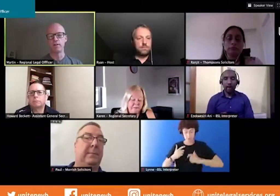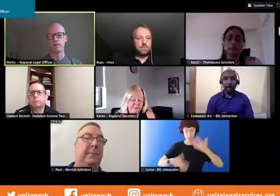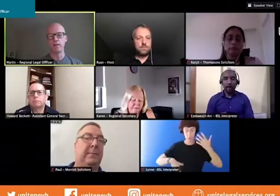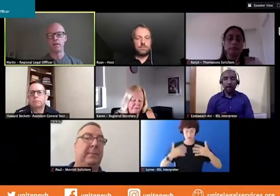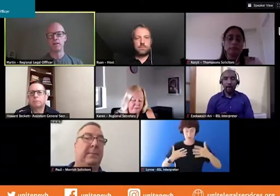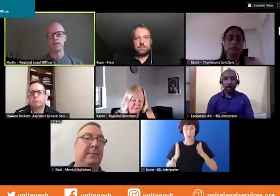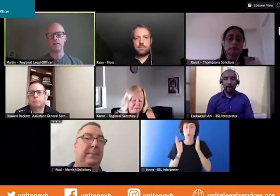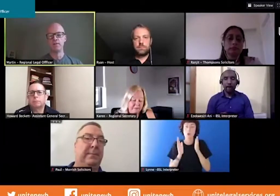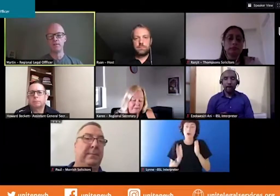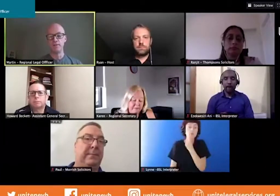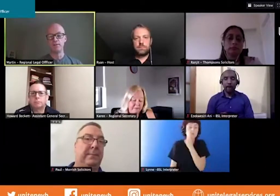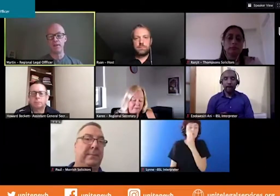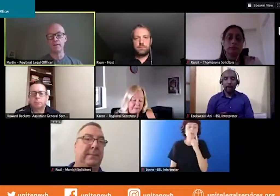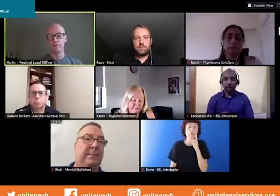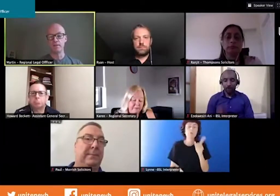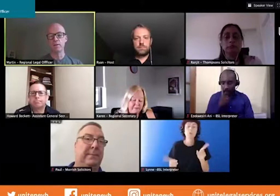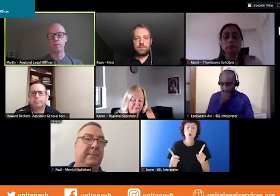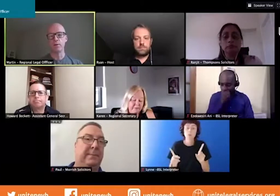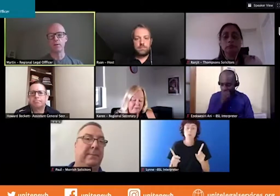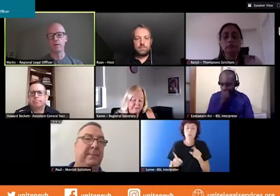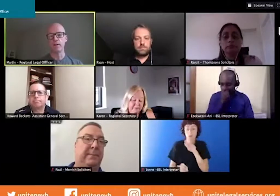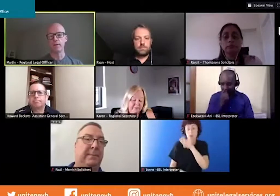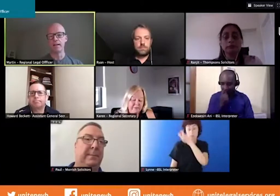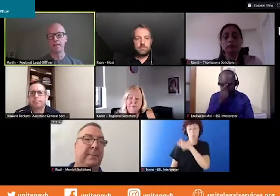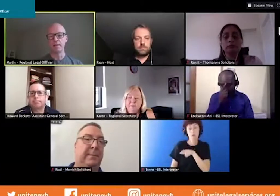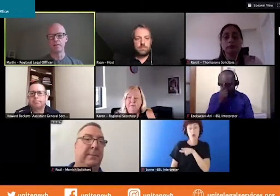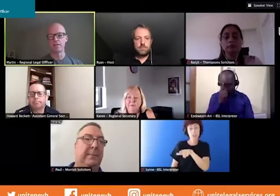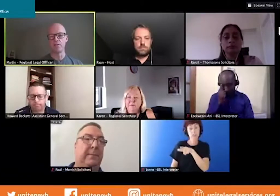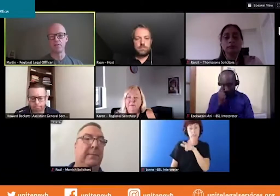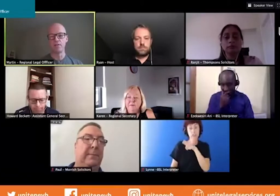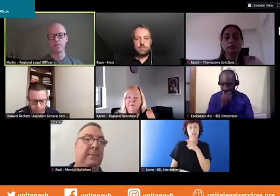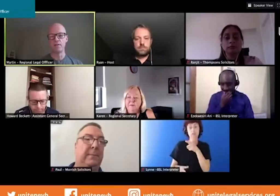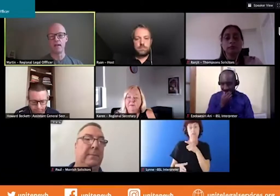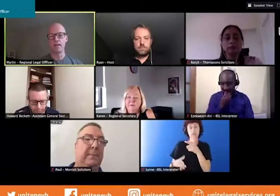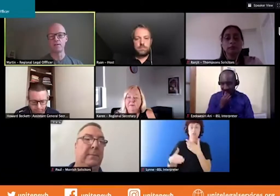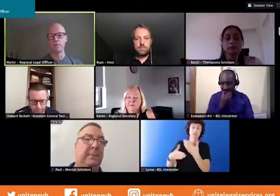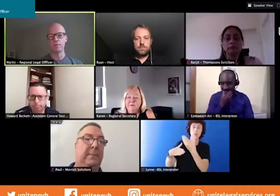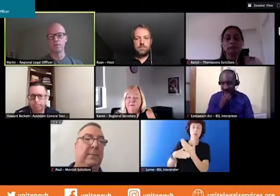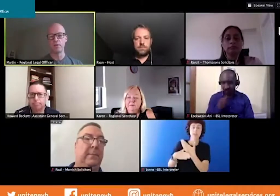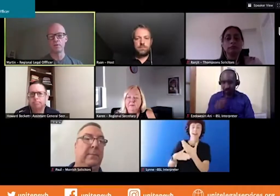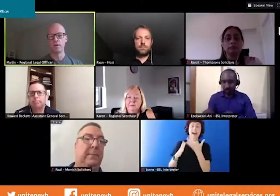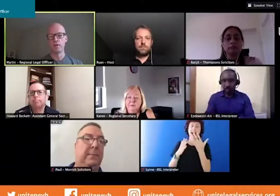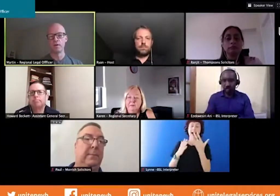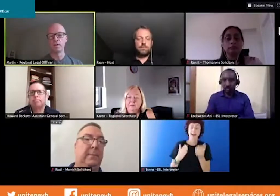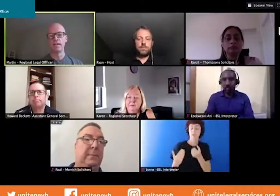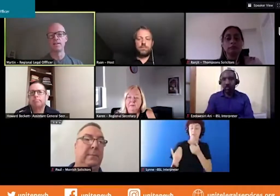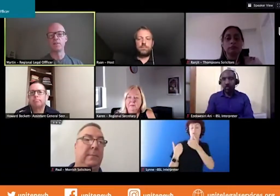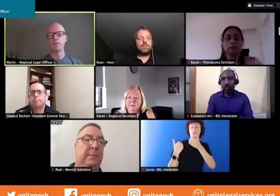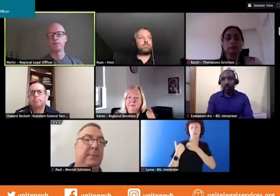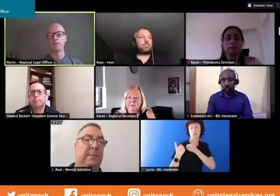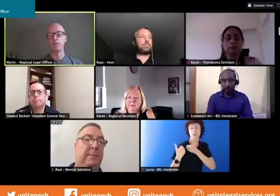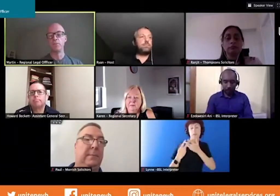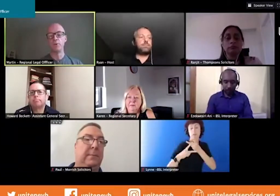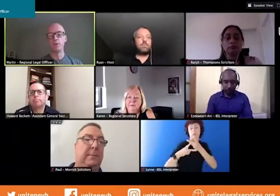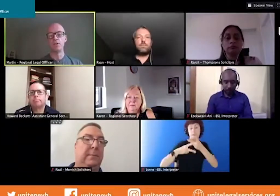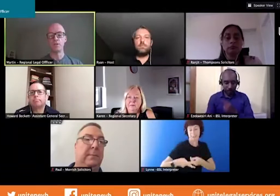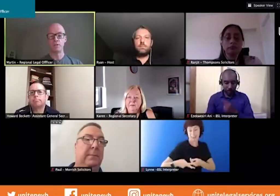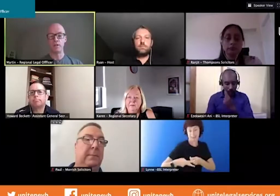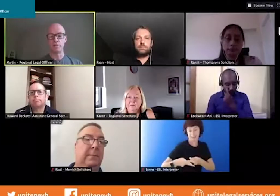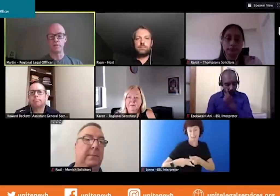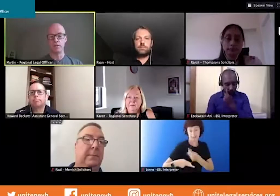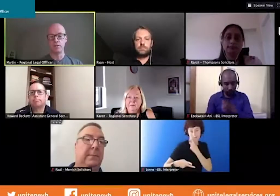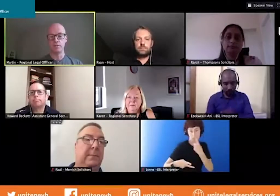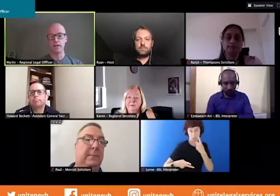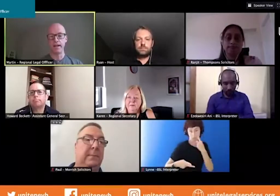the defendant, the person you're bringing the claim against, has a duty of care towards you. And then you've got to show that they've breached